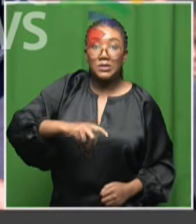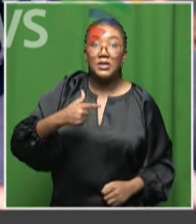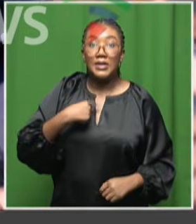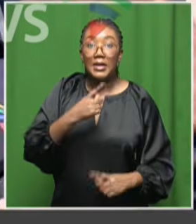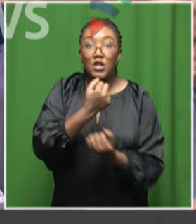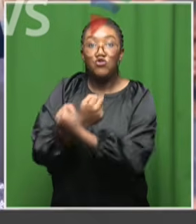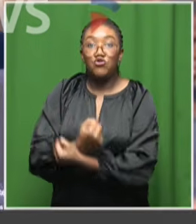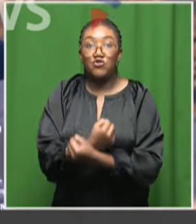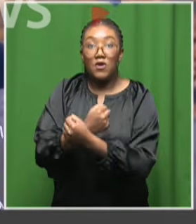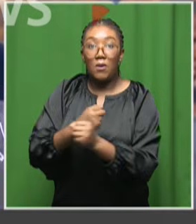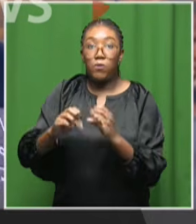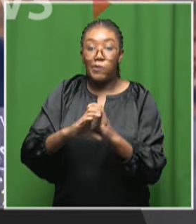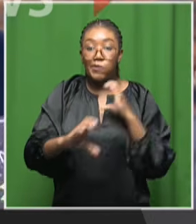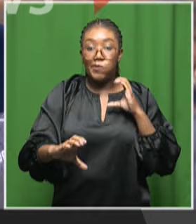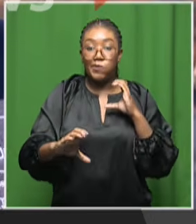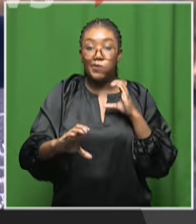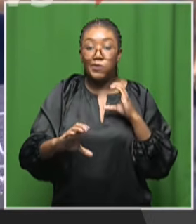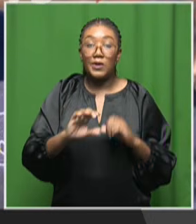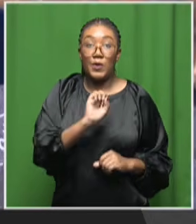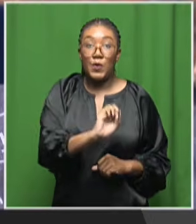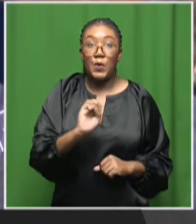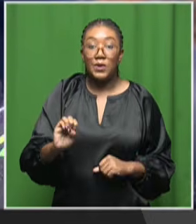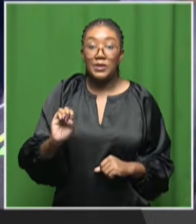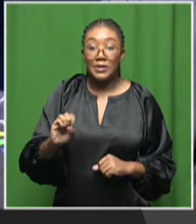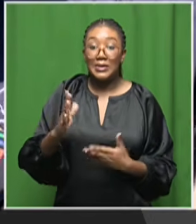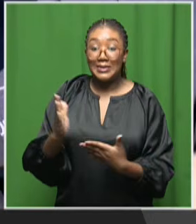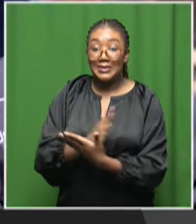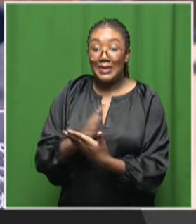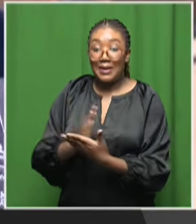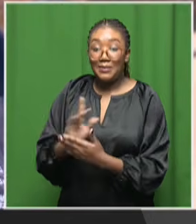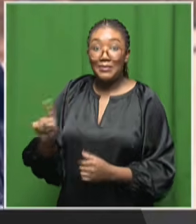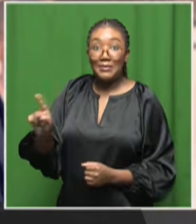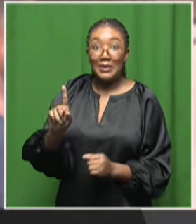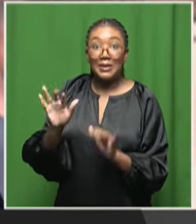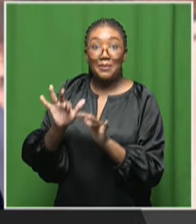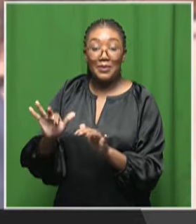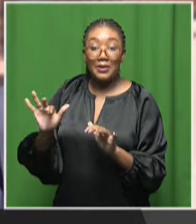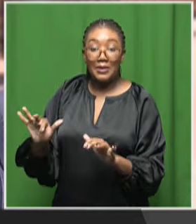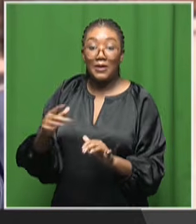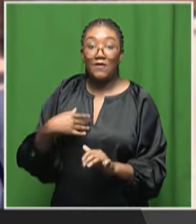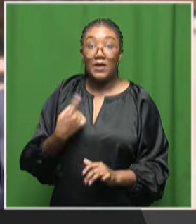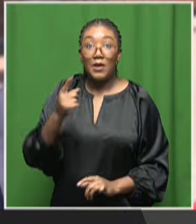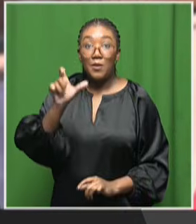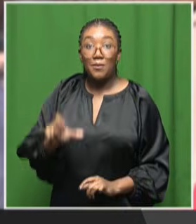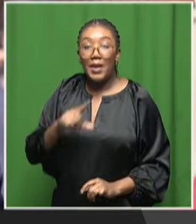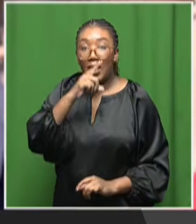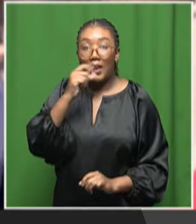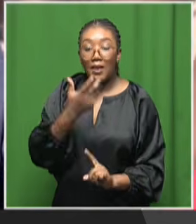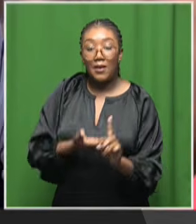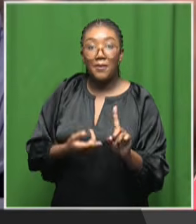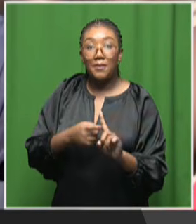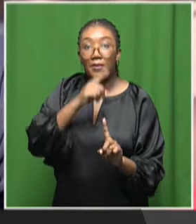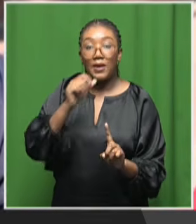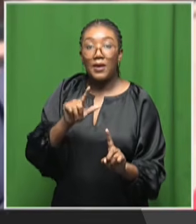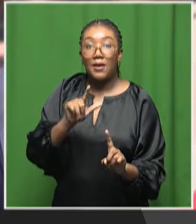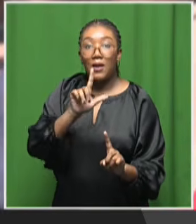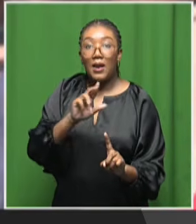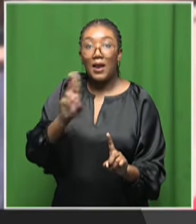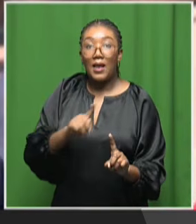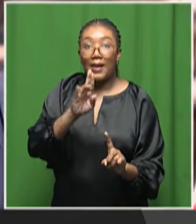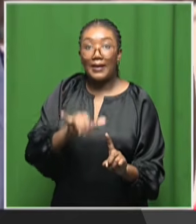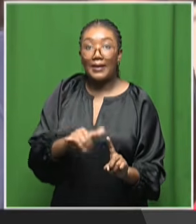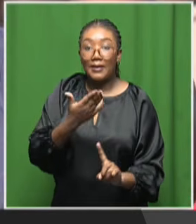here. I had individuals from this informal settlement. I had a guy by Lakisha Bangu, who's a resident